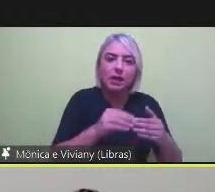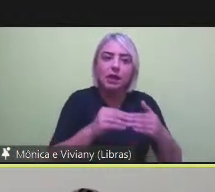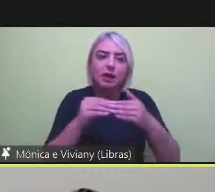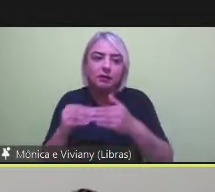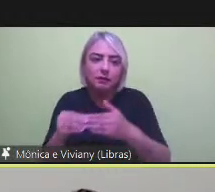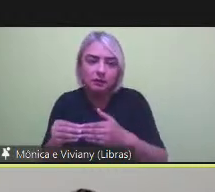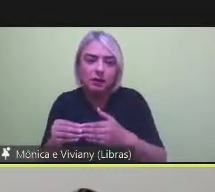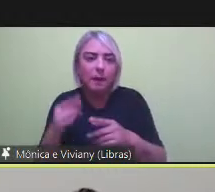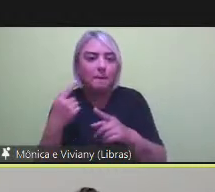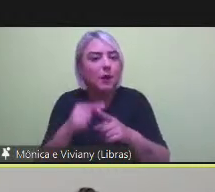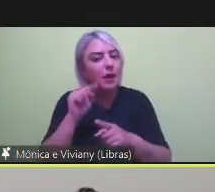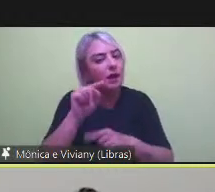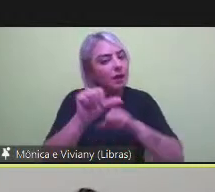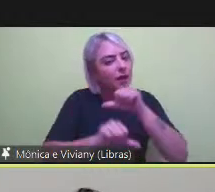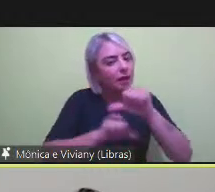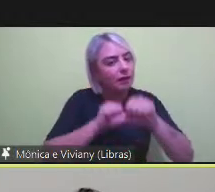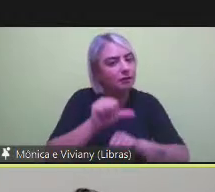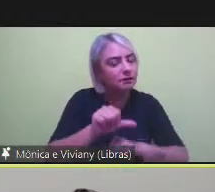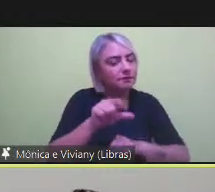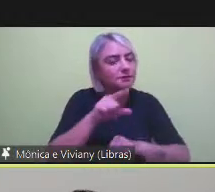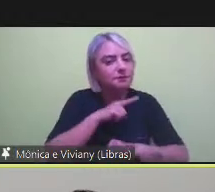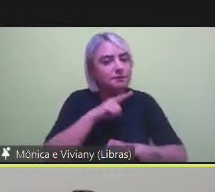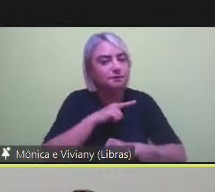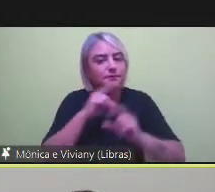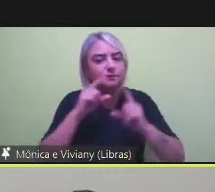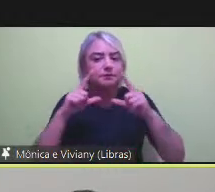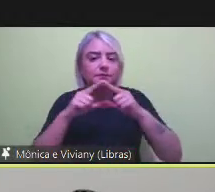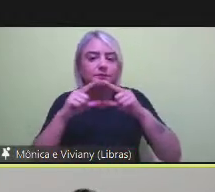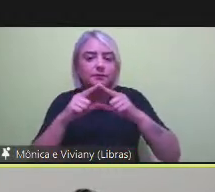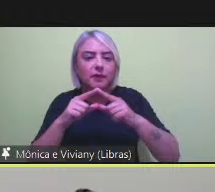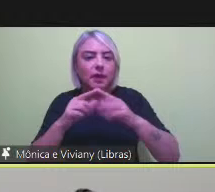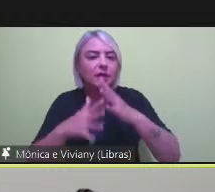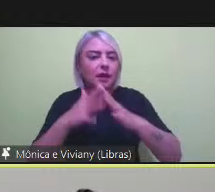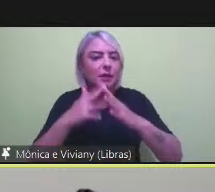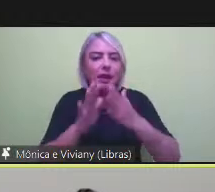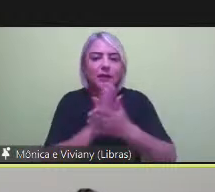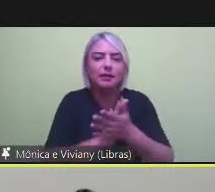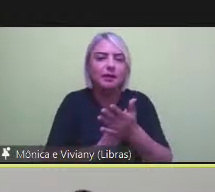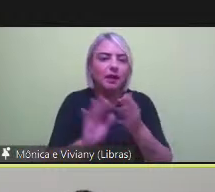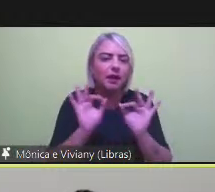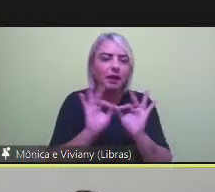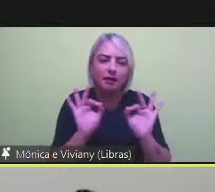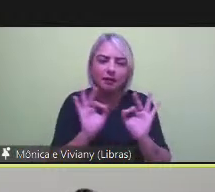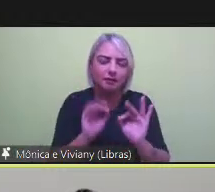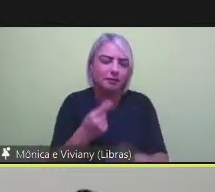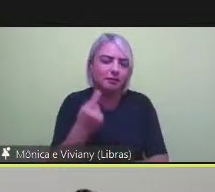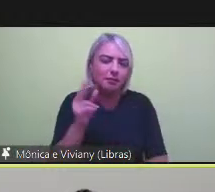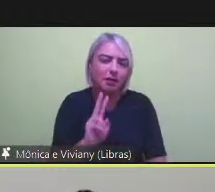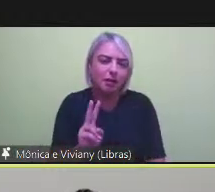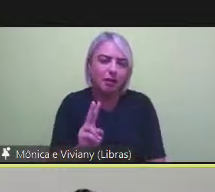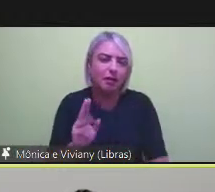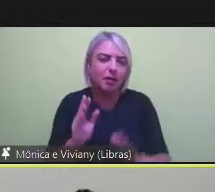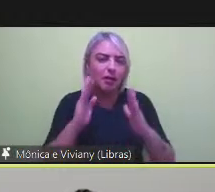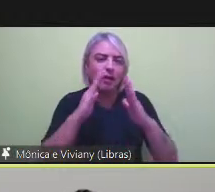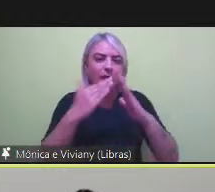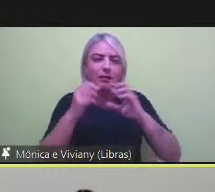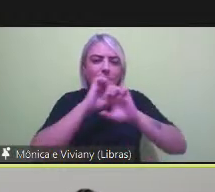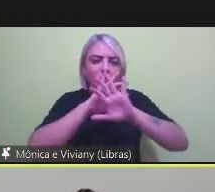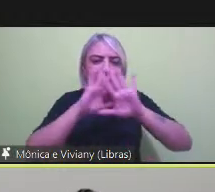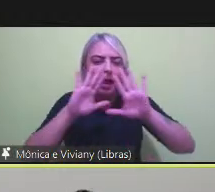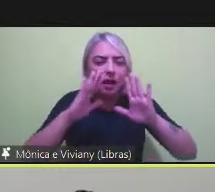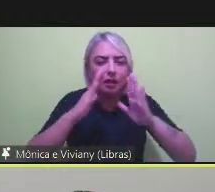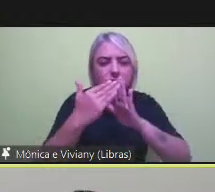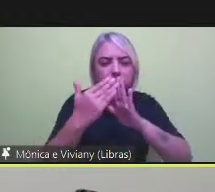this, and we took it forward because this change that happened in the pyramid would not hinder. Once it